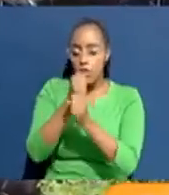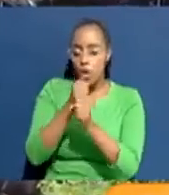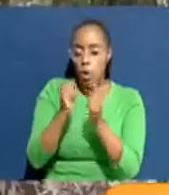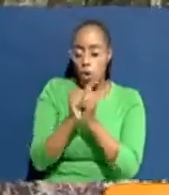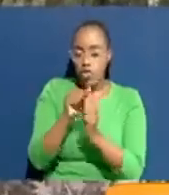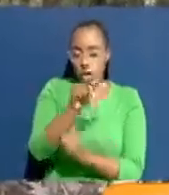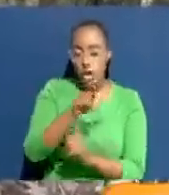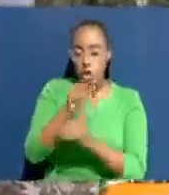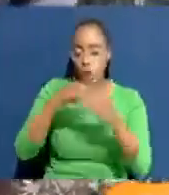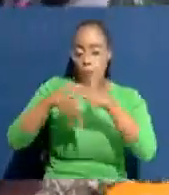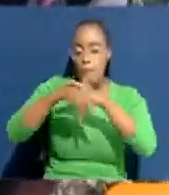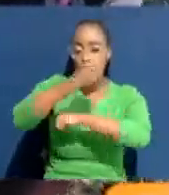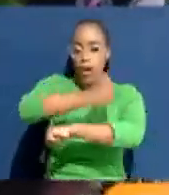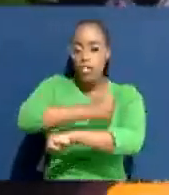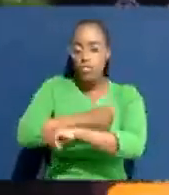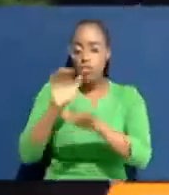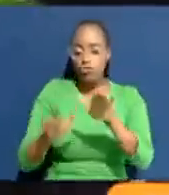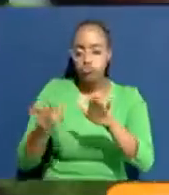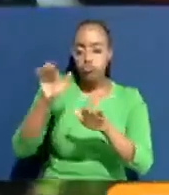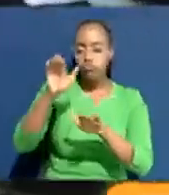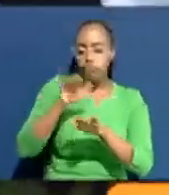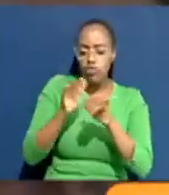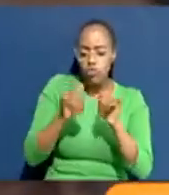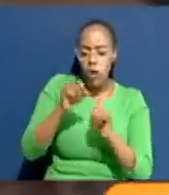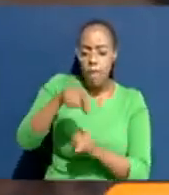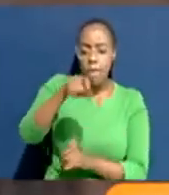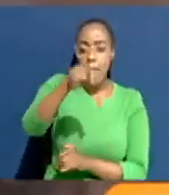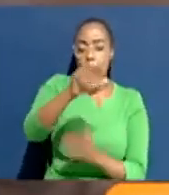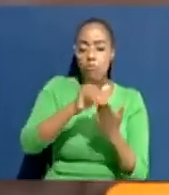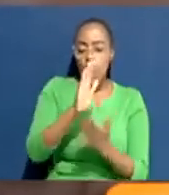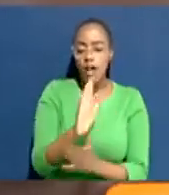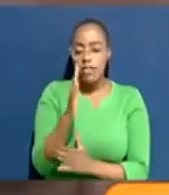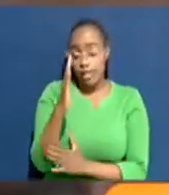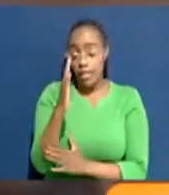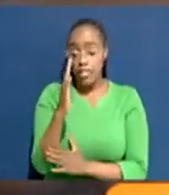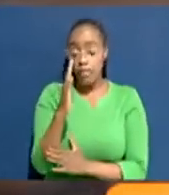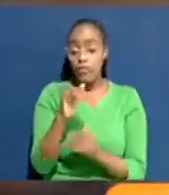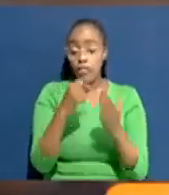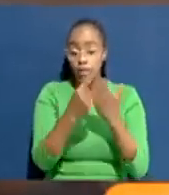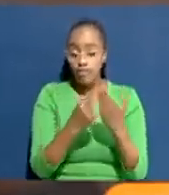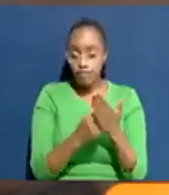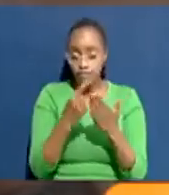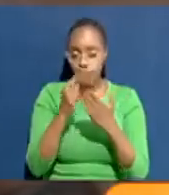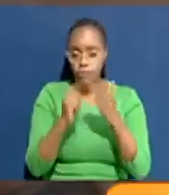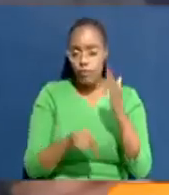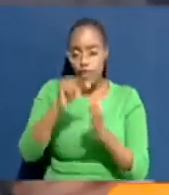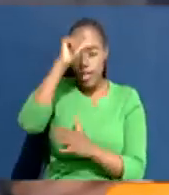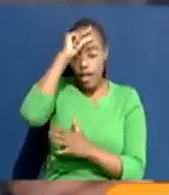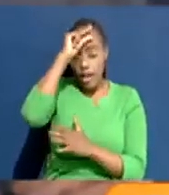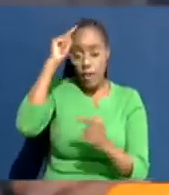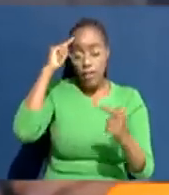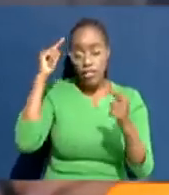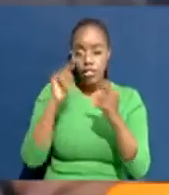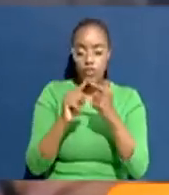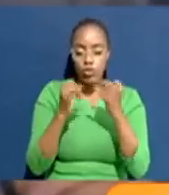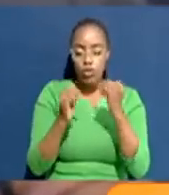local primary schools to replace the depleted forest cover. Other issues discussed also include the government's intention